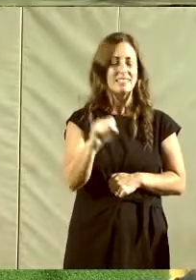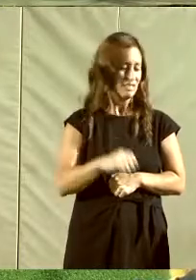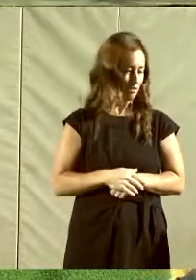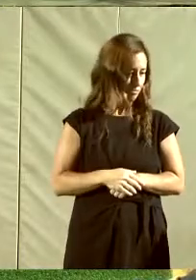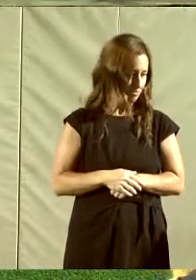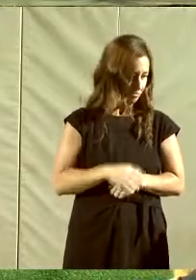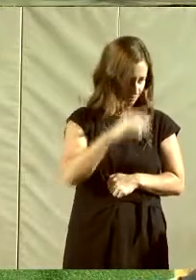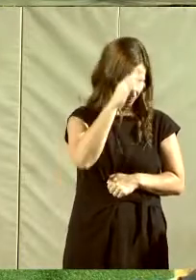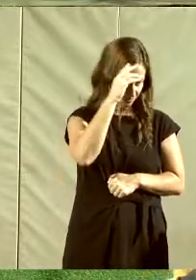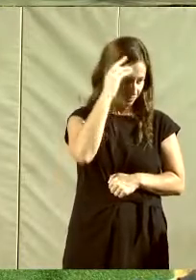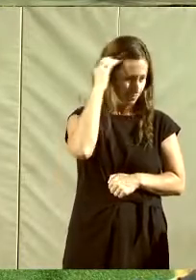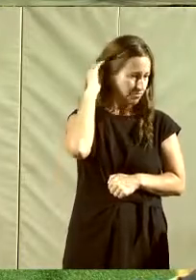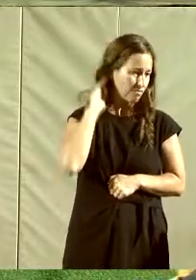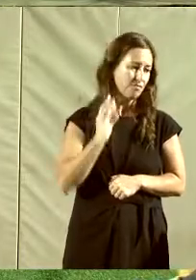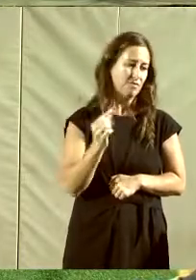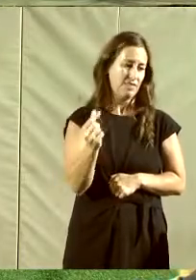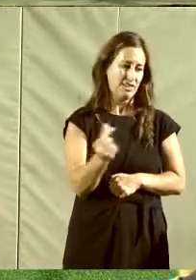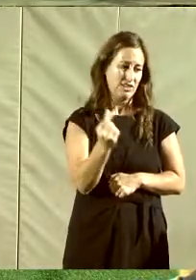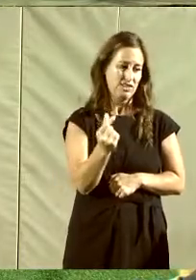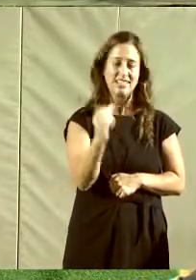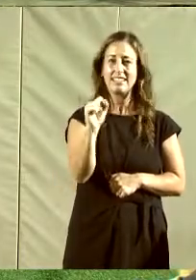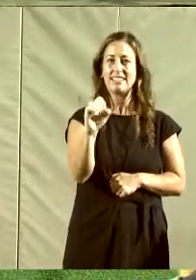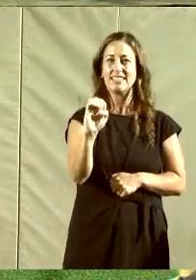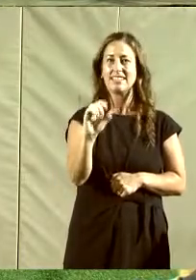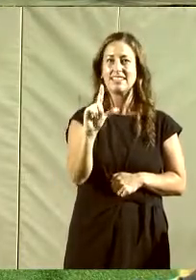Grace Lynn Sellers.